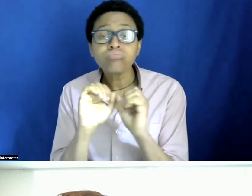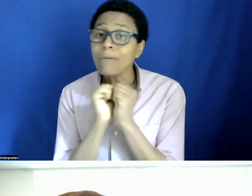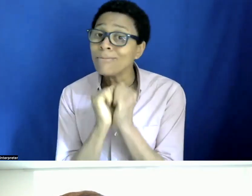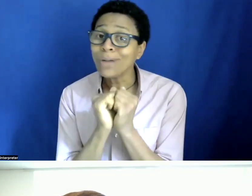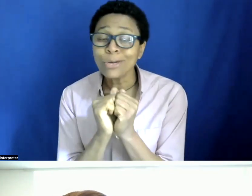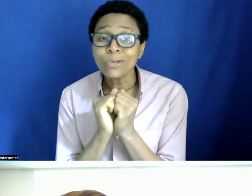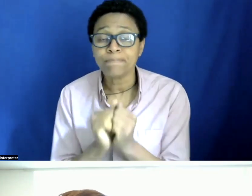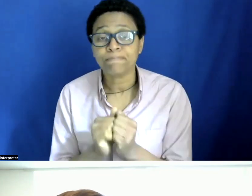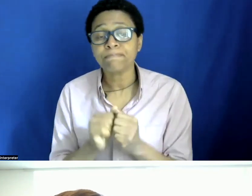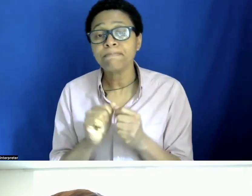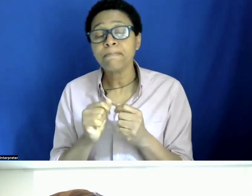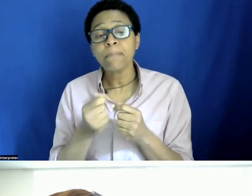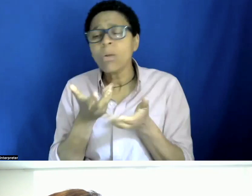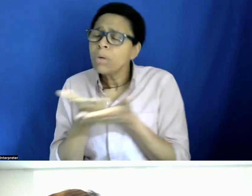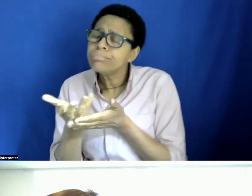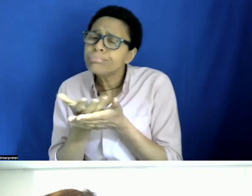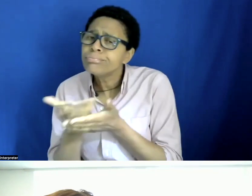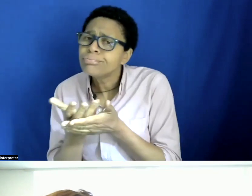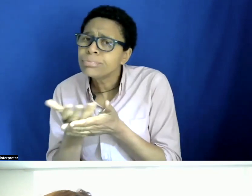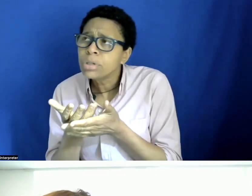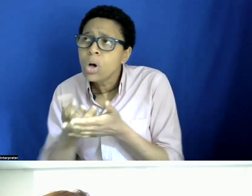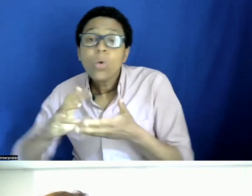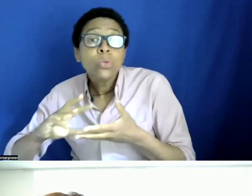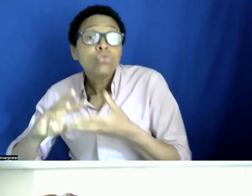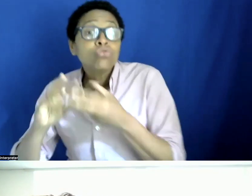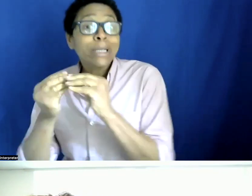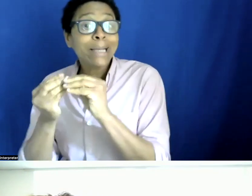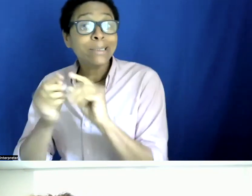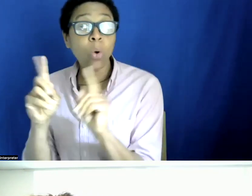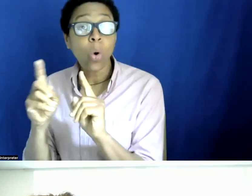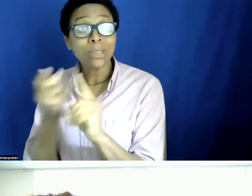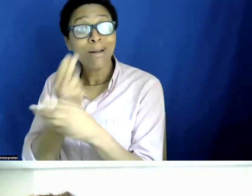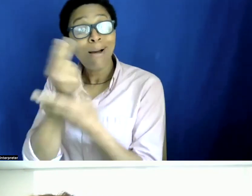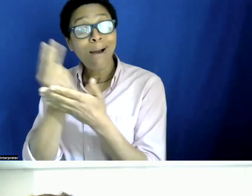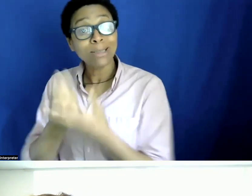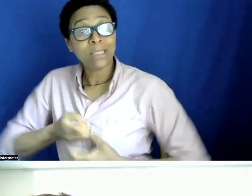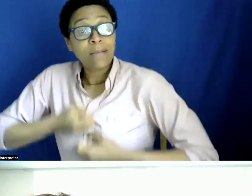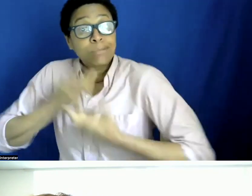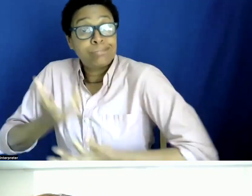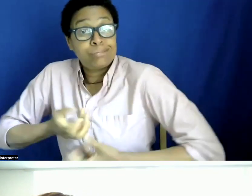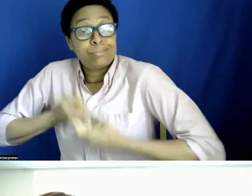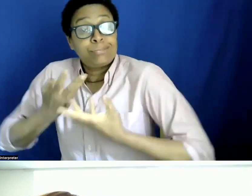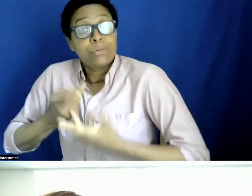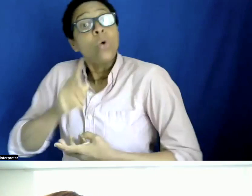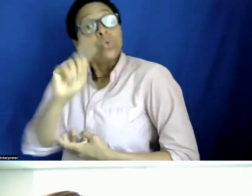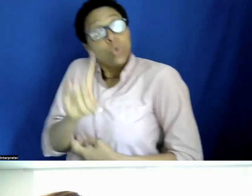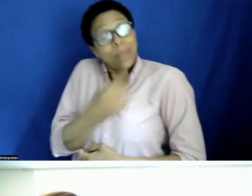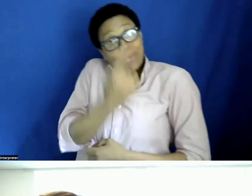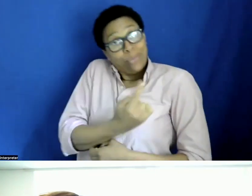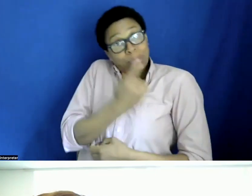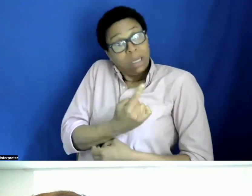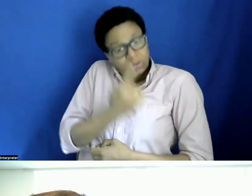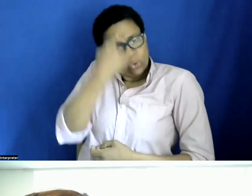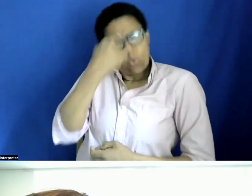We talked about whether this was created as an artistic expression for people as artists, or whether it was